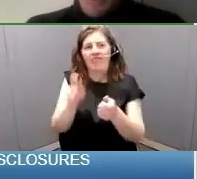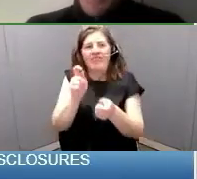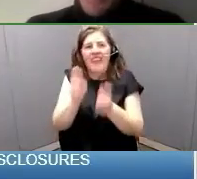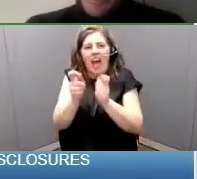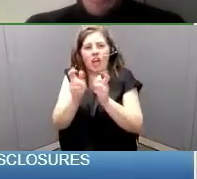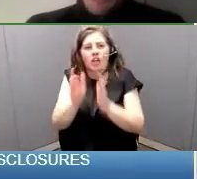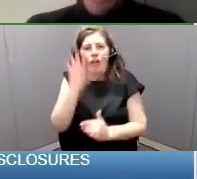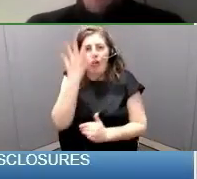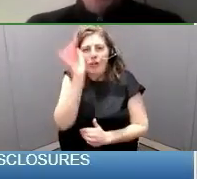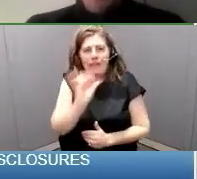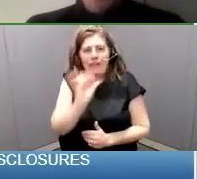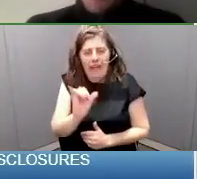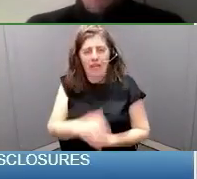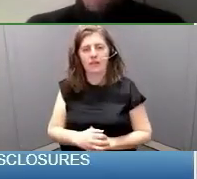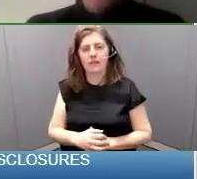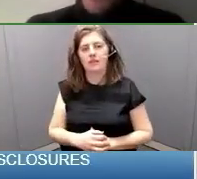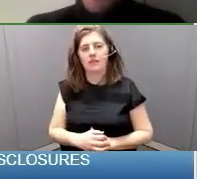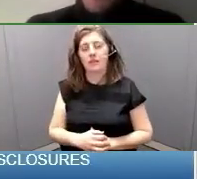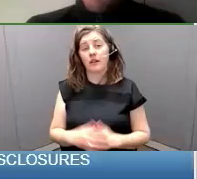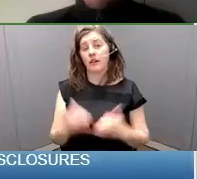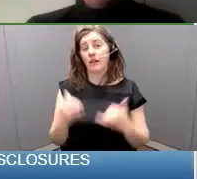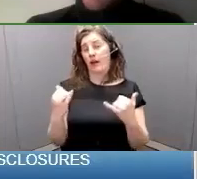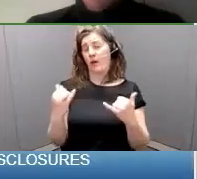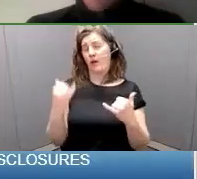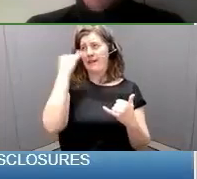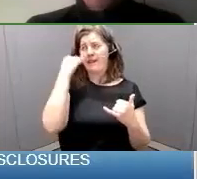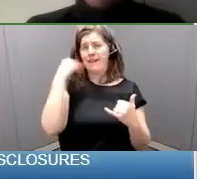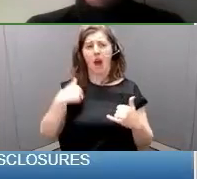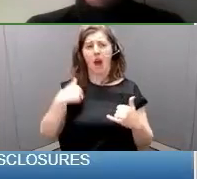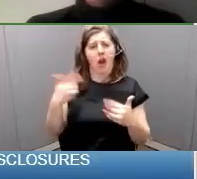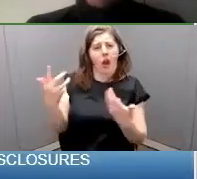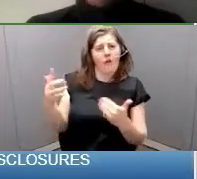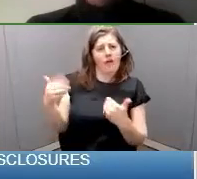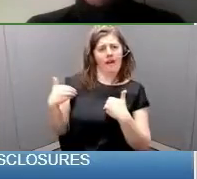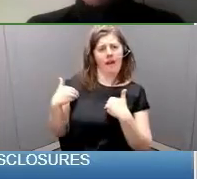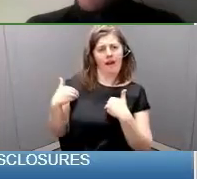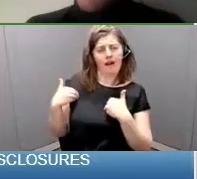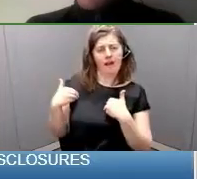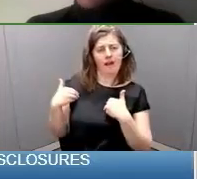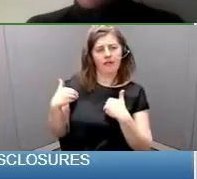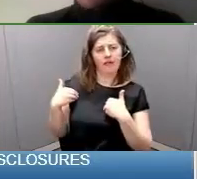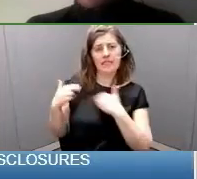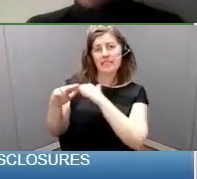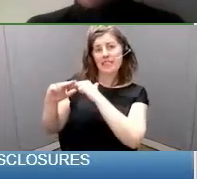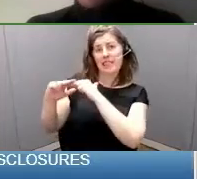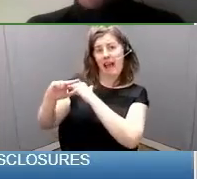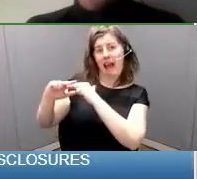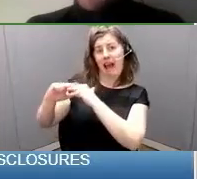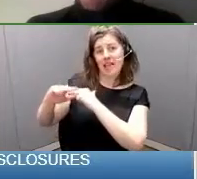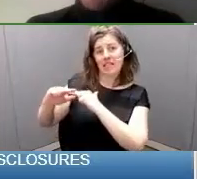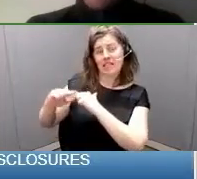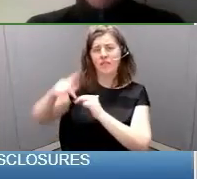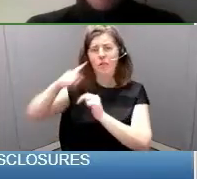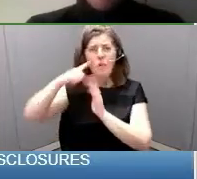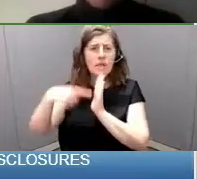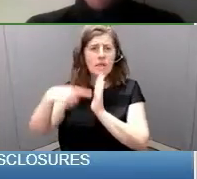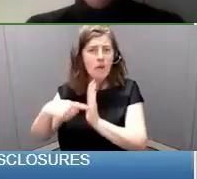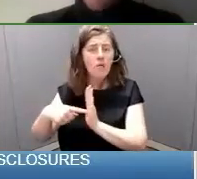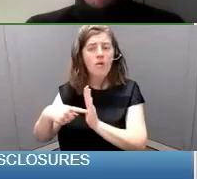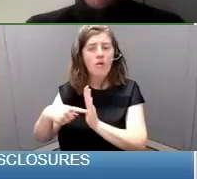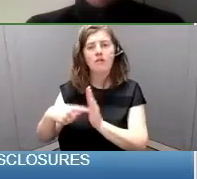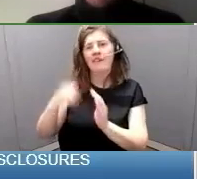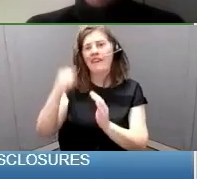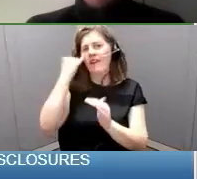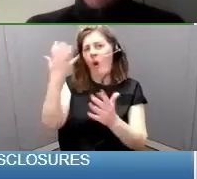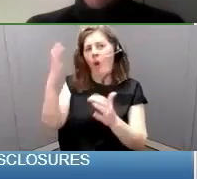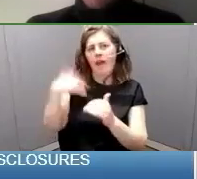looks like. Now, if I already have slides, for example, if I already